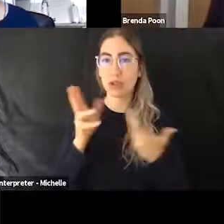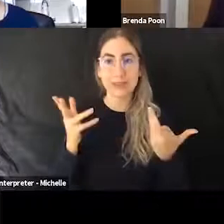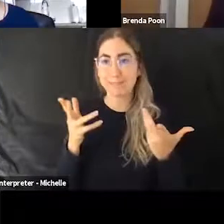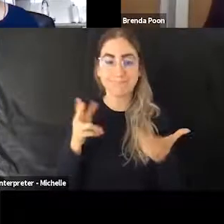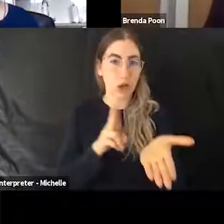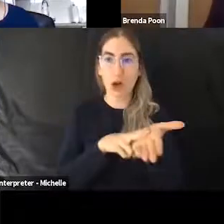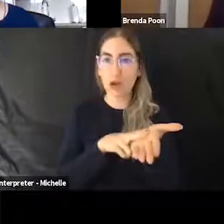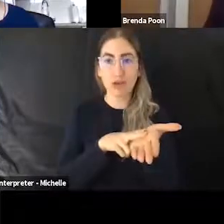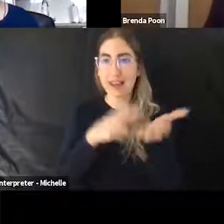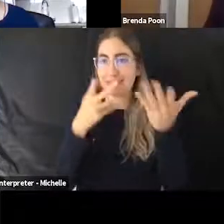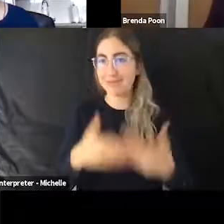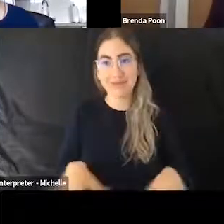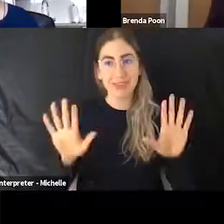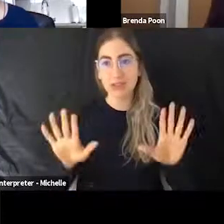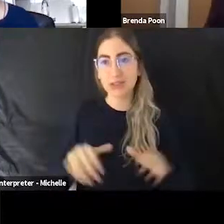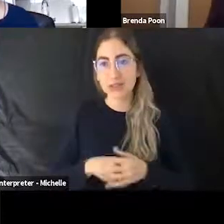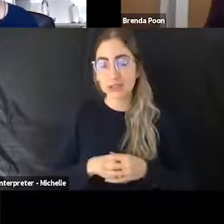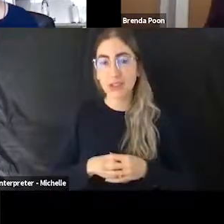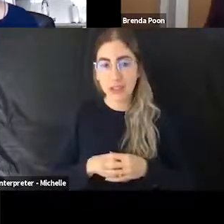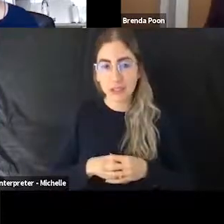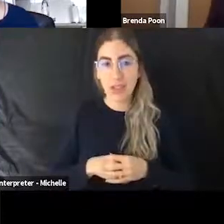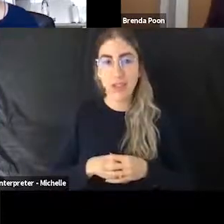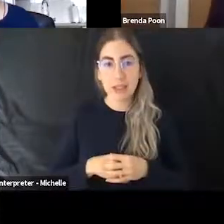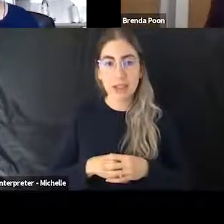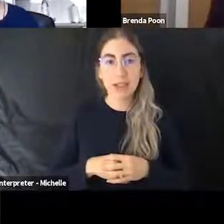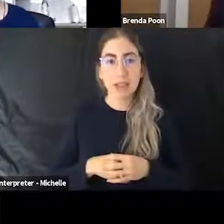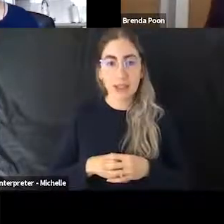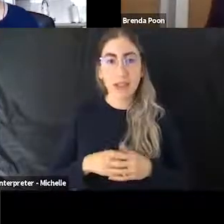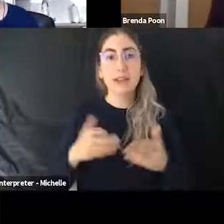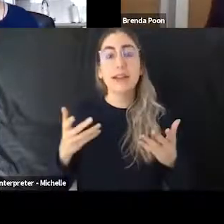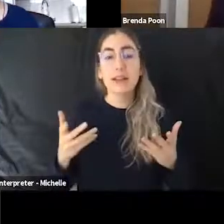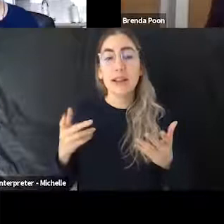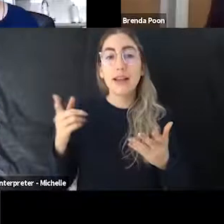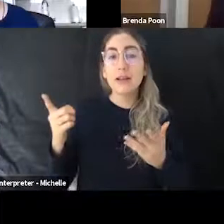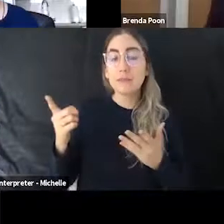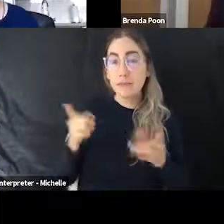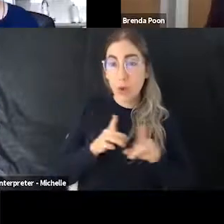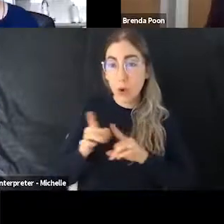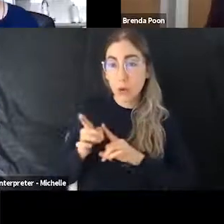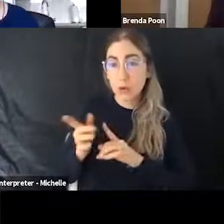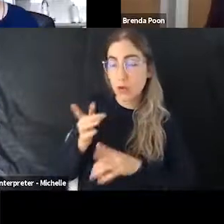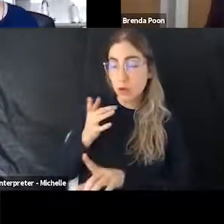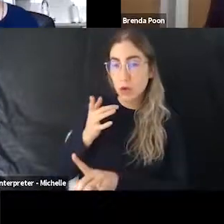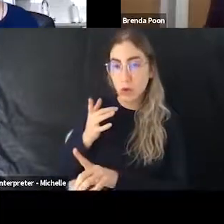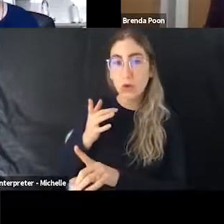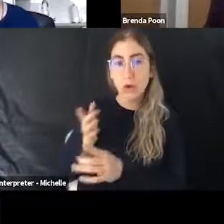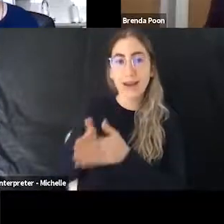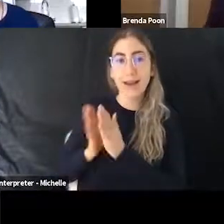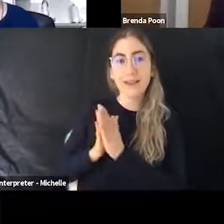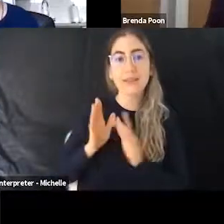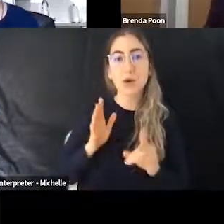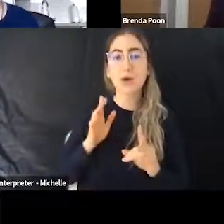Now, respondents also told us about difficulties associated with change needs and